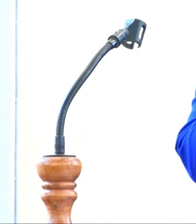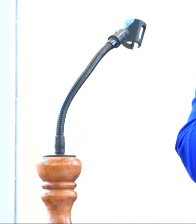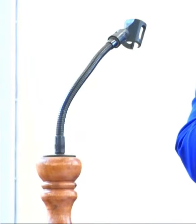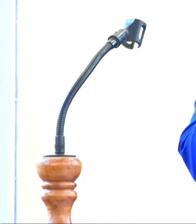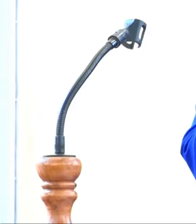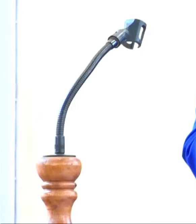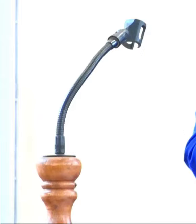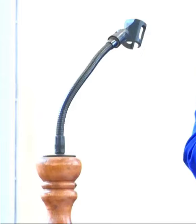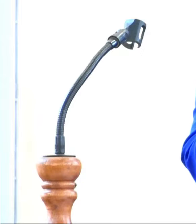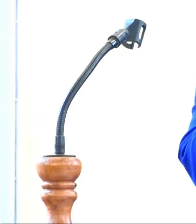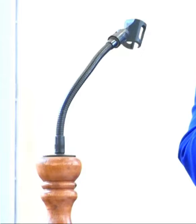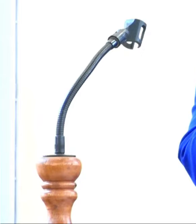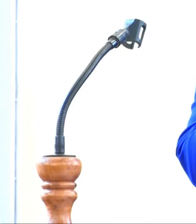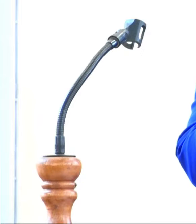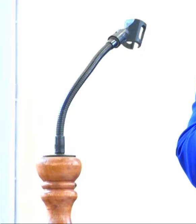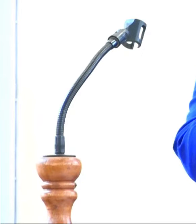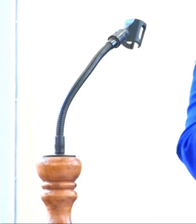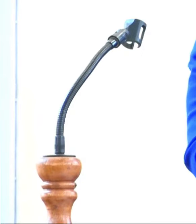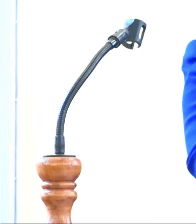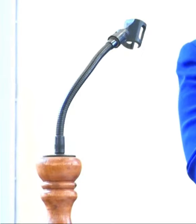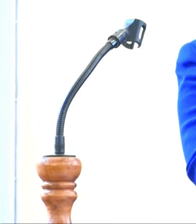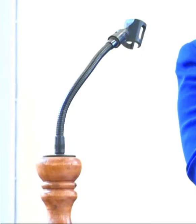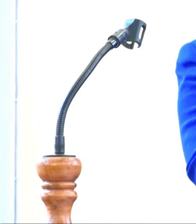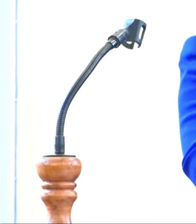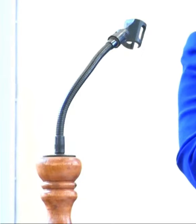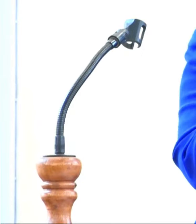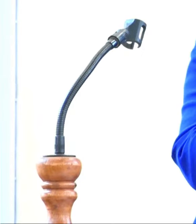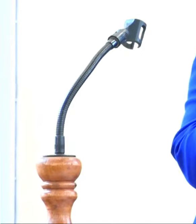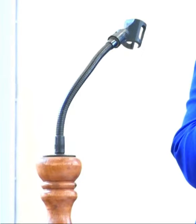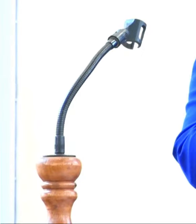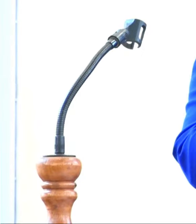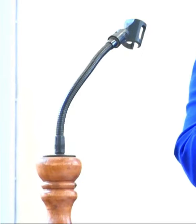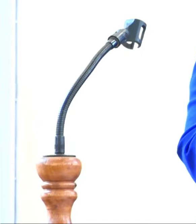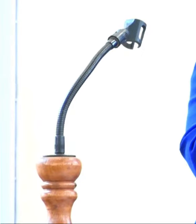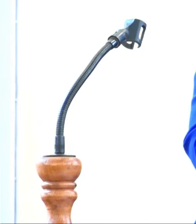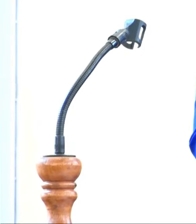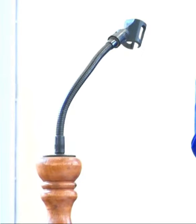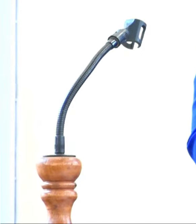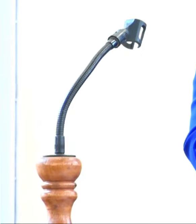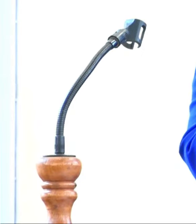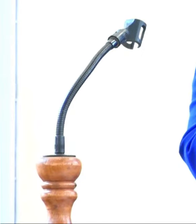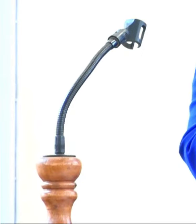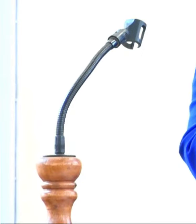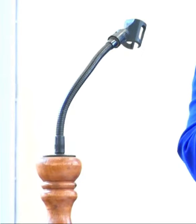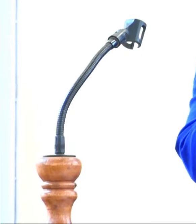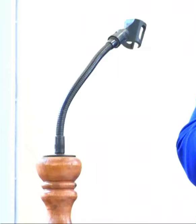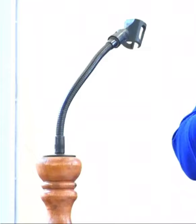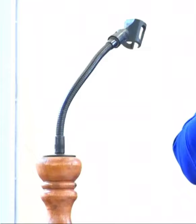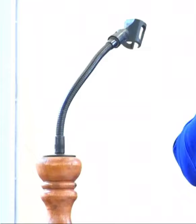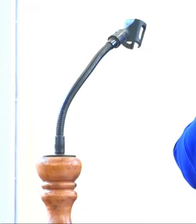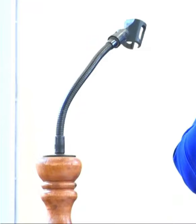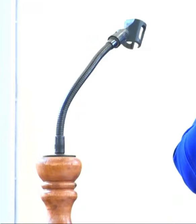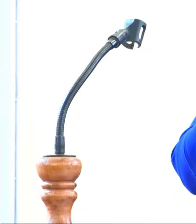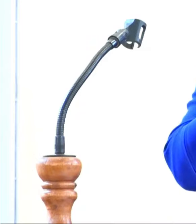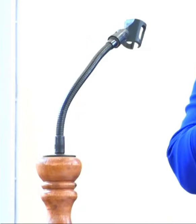Mwenye alikuwa natangaza, ni kama mic haiko inasikika. Sijui hata mama mwenye alikuwa amekaa mbele yangu leo, sijui kama hakupiga